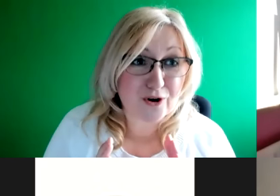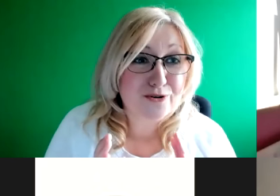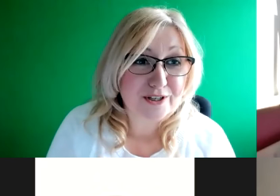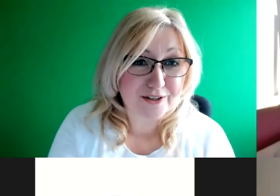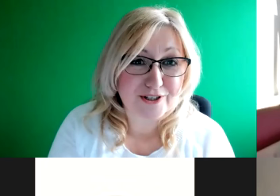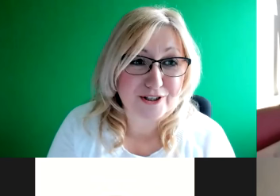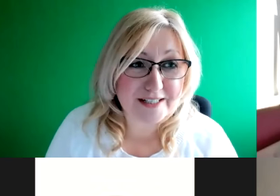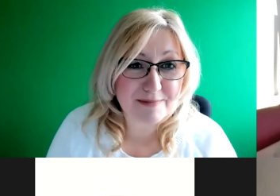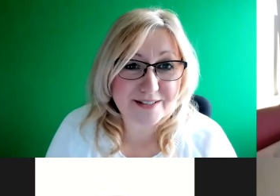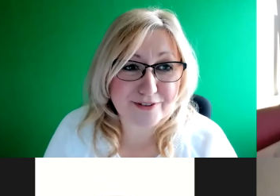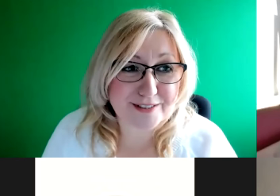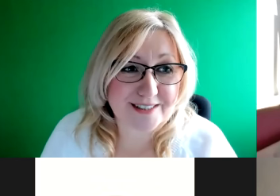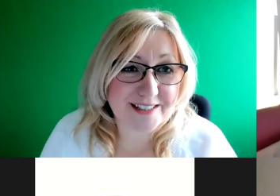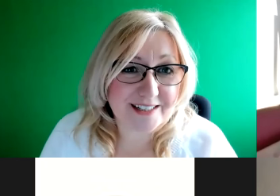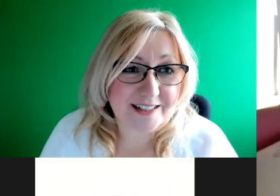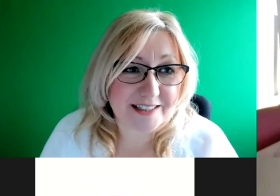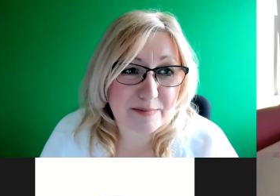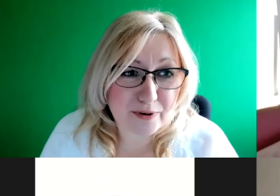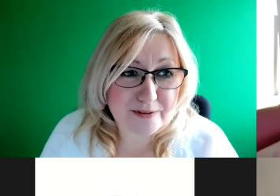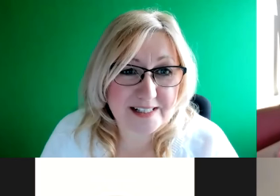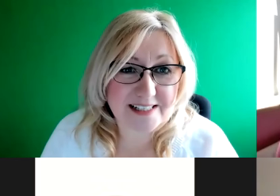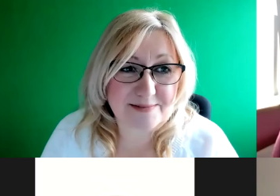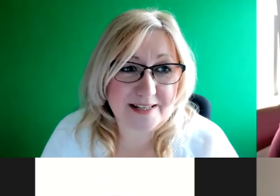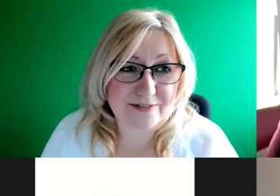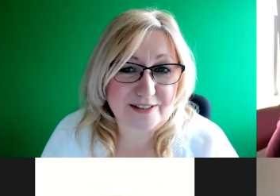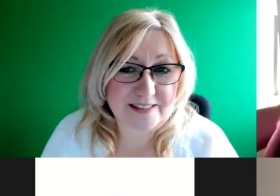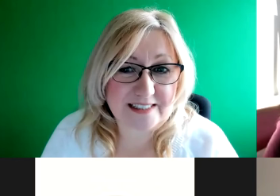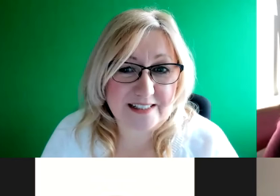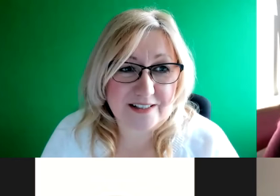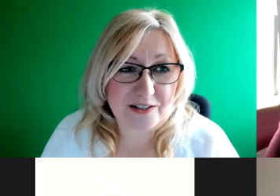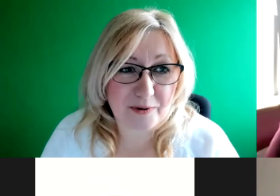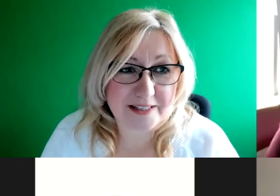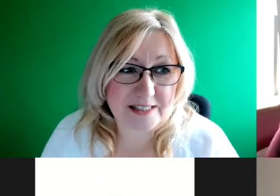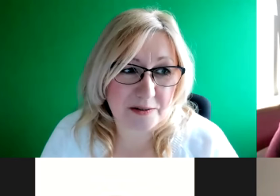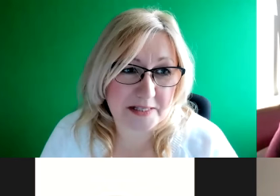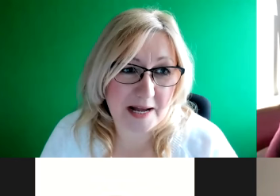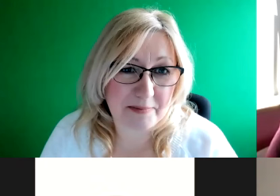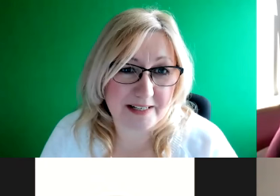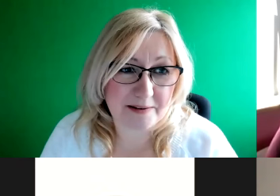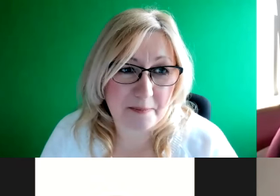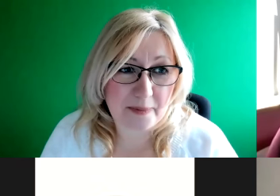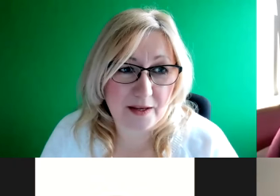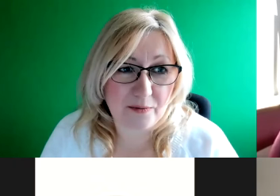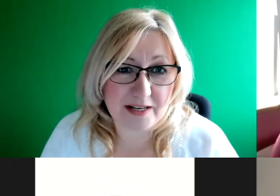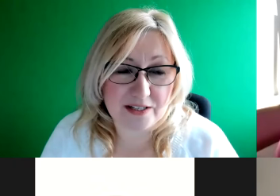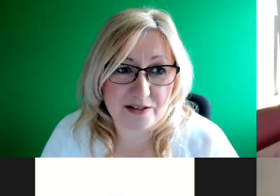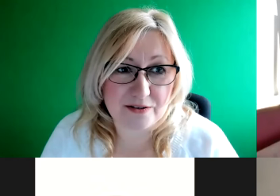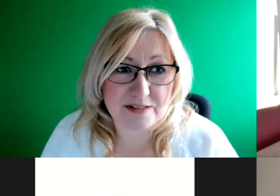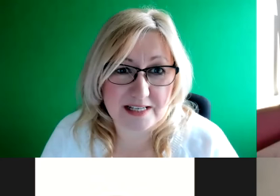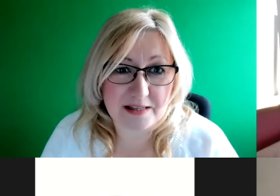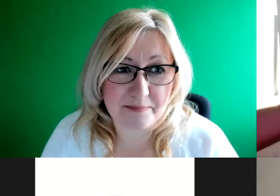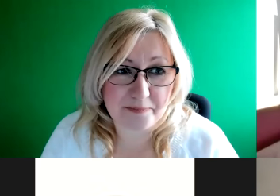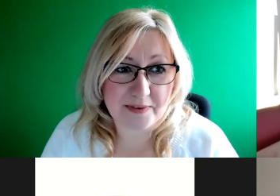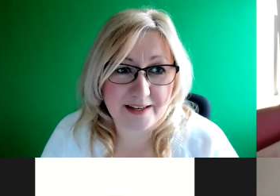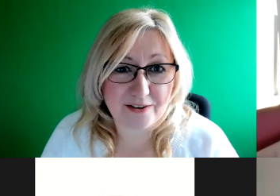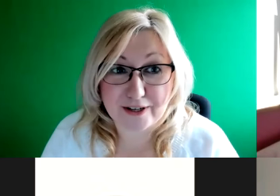sort of road or journey metaphors? Are they process metaphors? What's happening when you